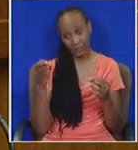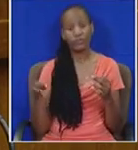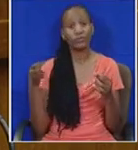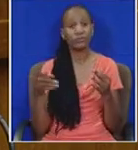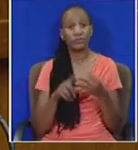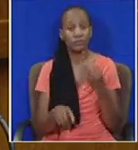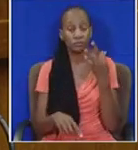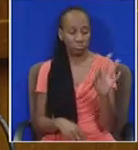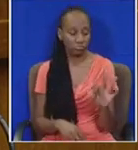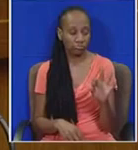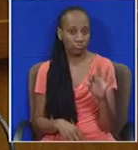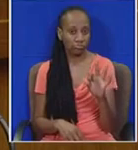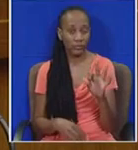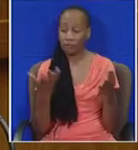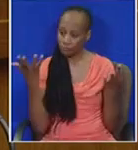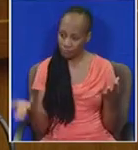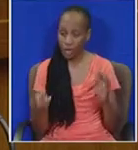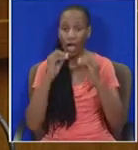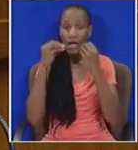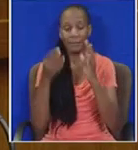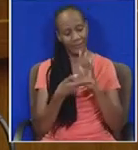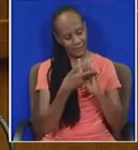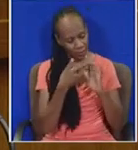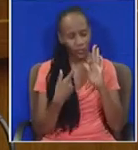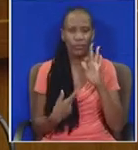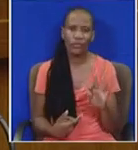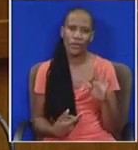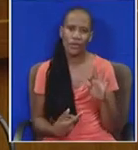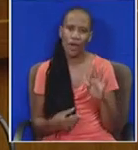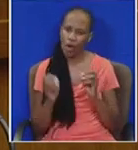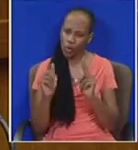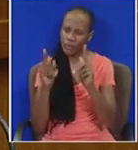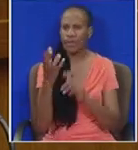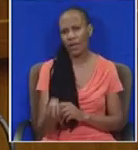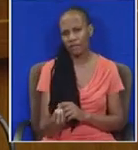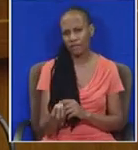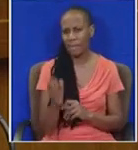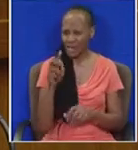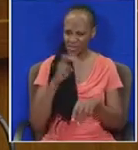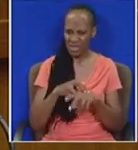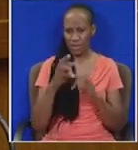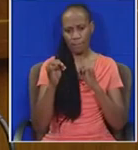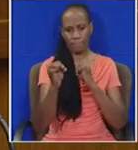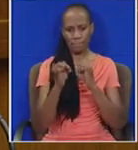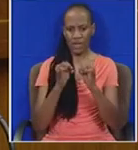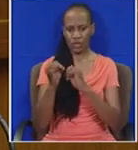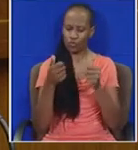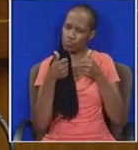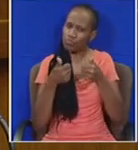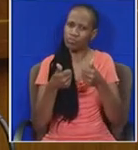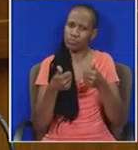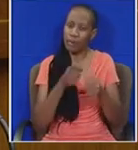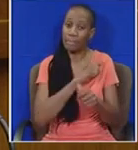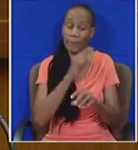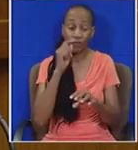This gives these public companies opportunities, when properly run, to ensure that in the area